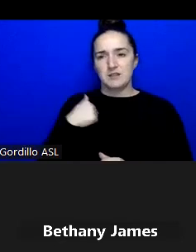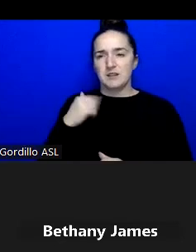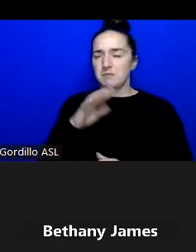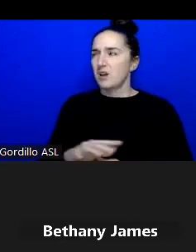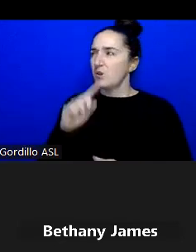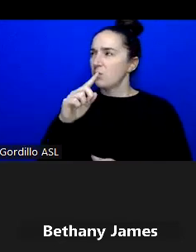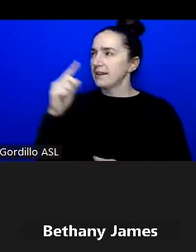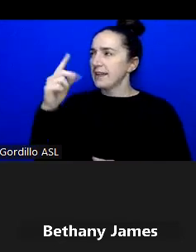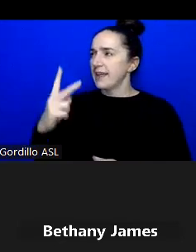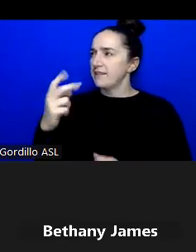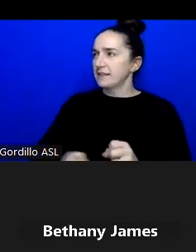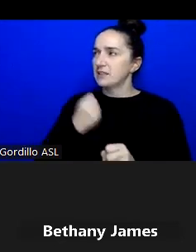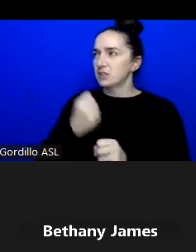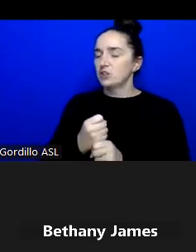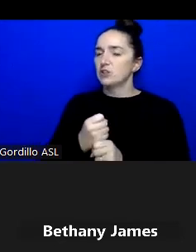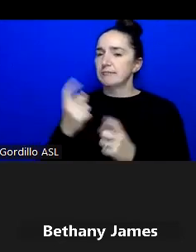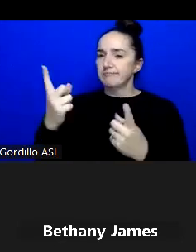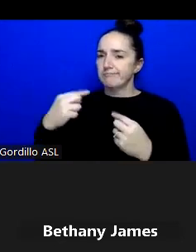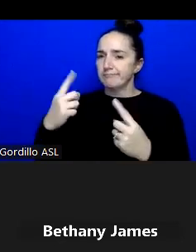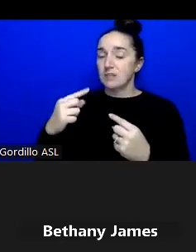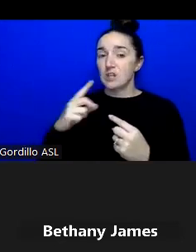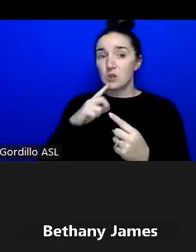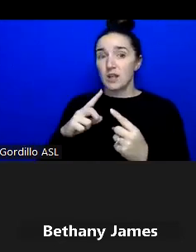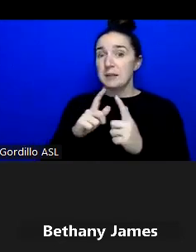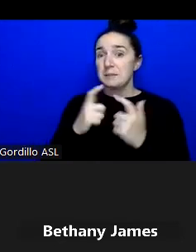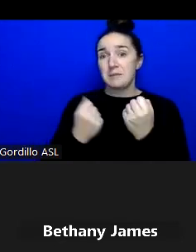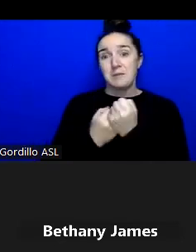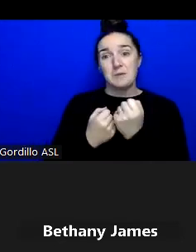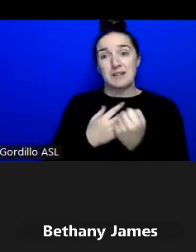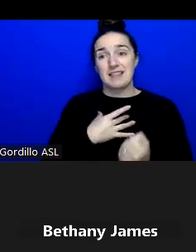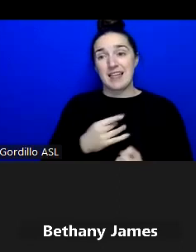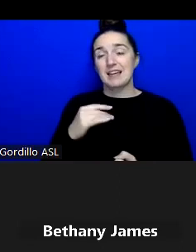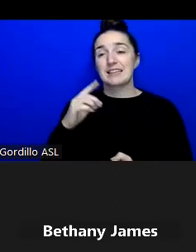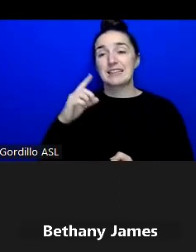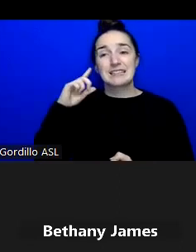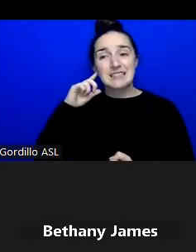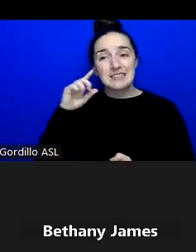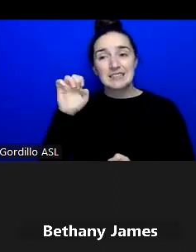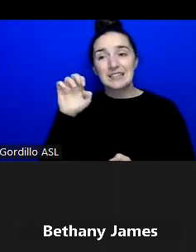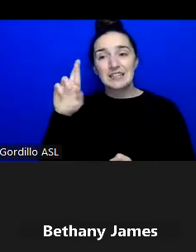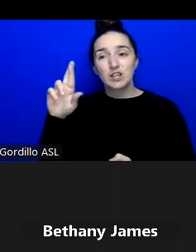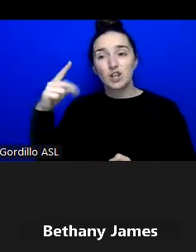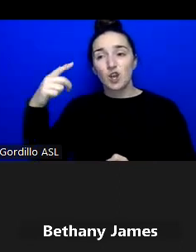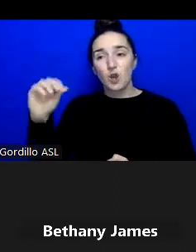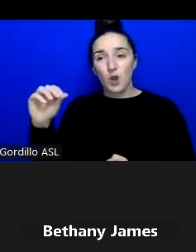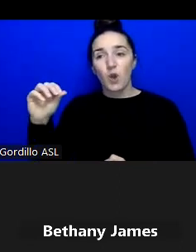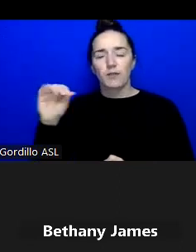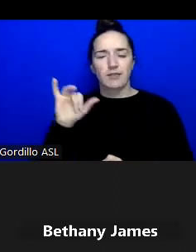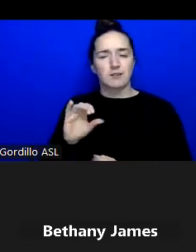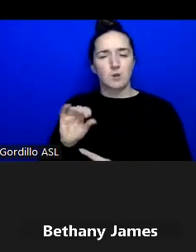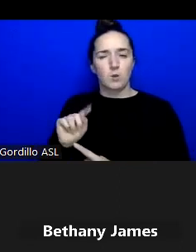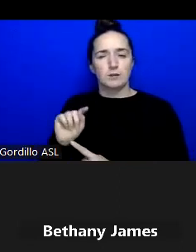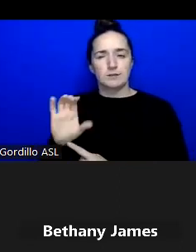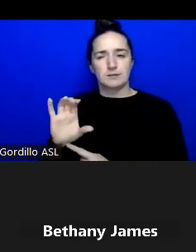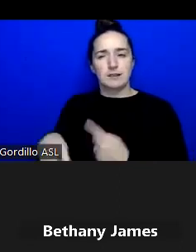now, and he was a really big fan of Eargo, which is one of those OTC hearing aids. And he thought he was doing really well with them, but he'd gone through